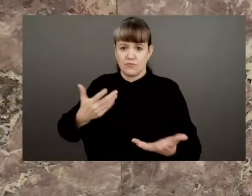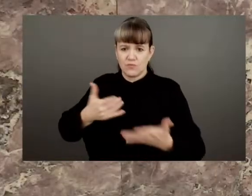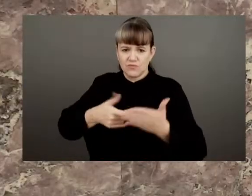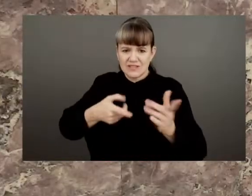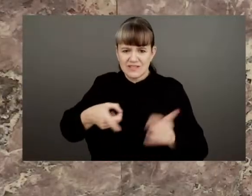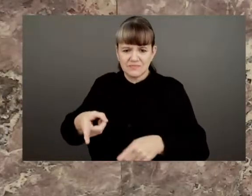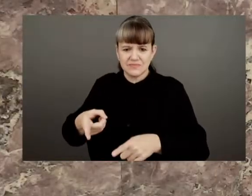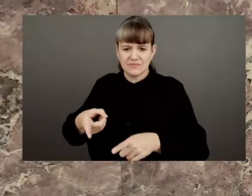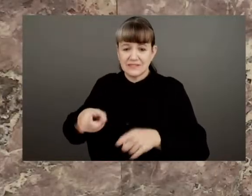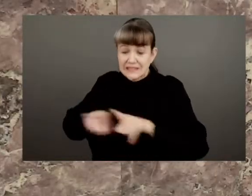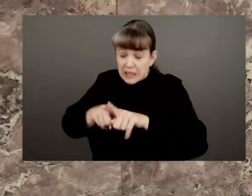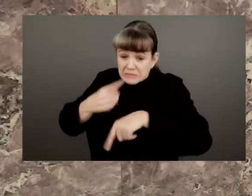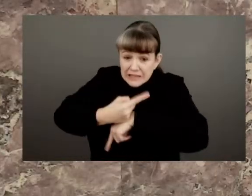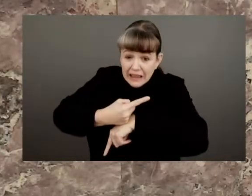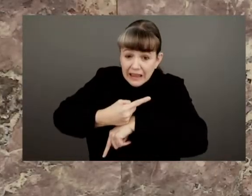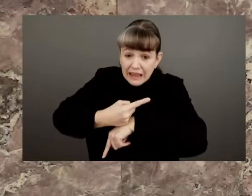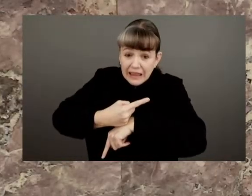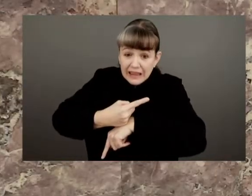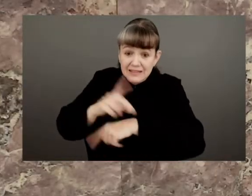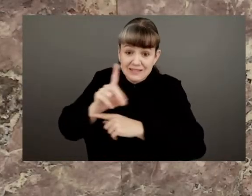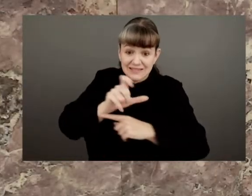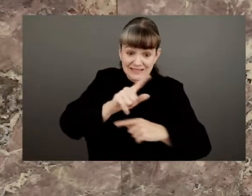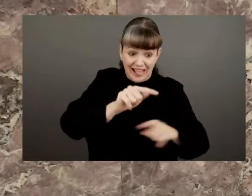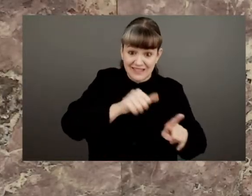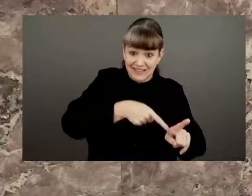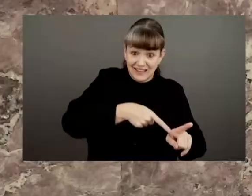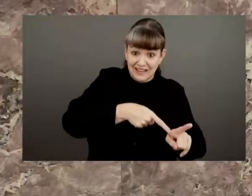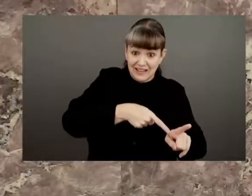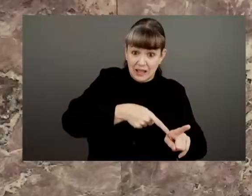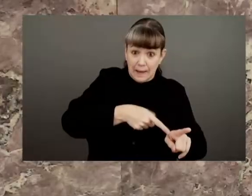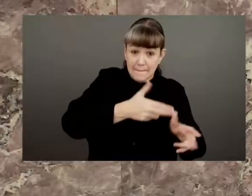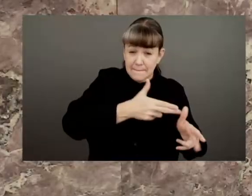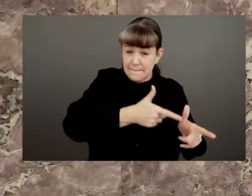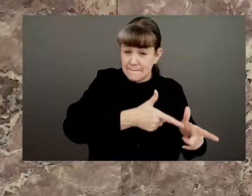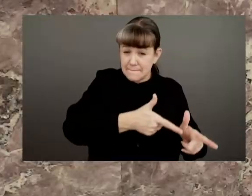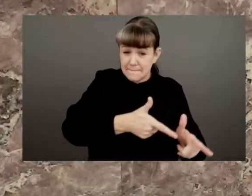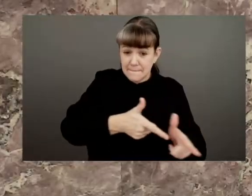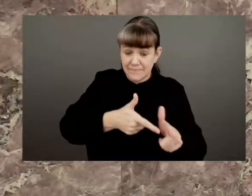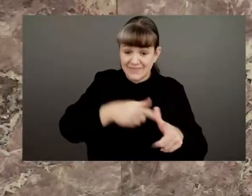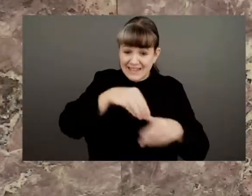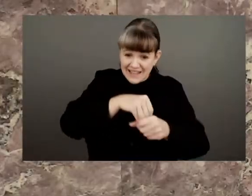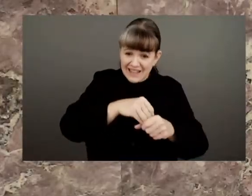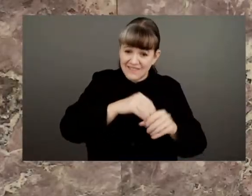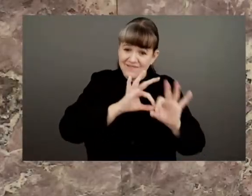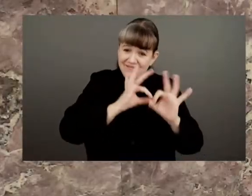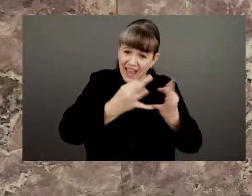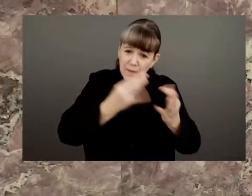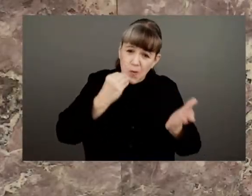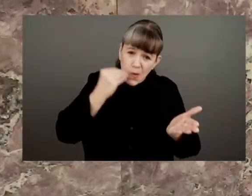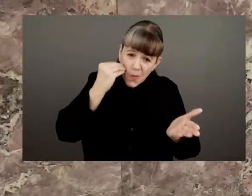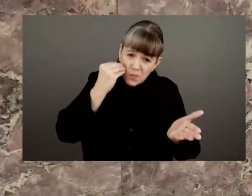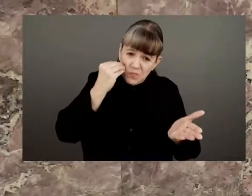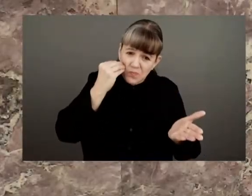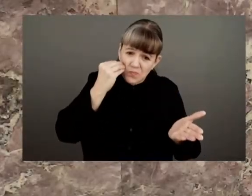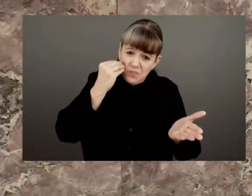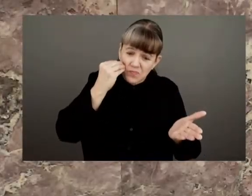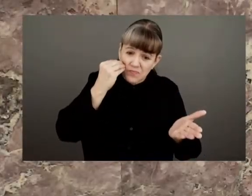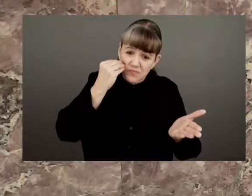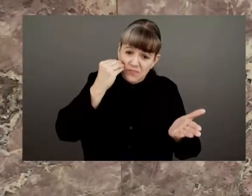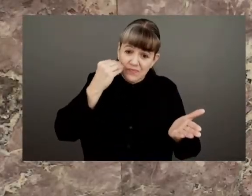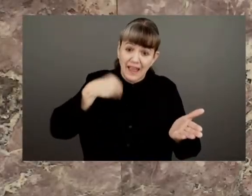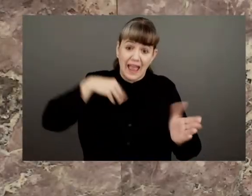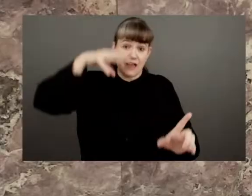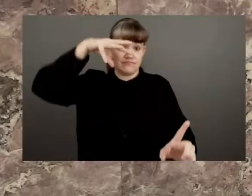caught on CCTV. A suspect stepped out of an SUV and opened fire before fleeing.